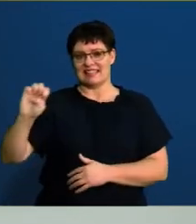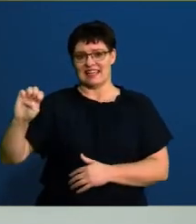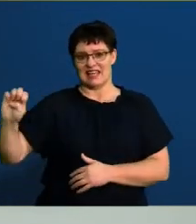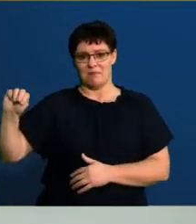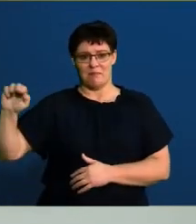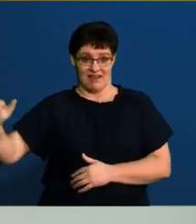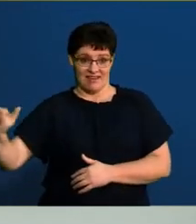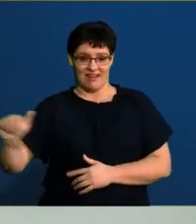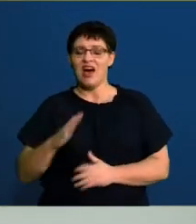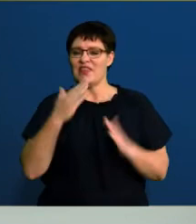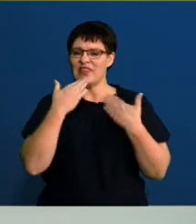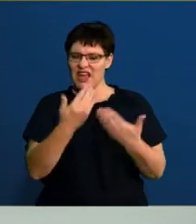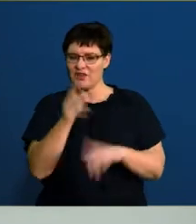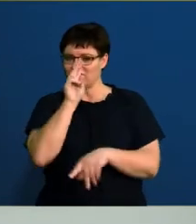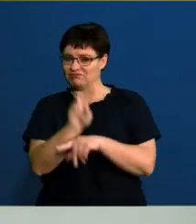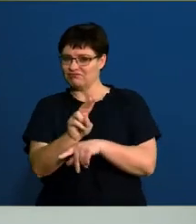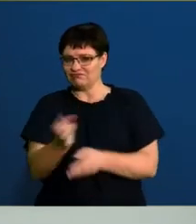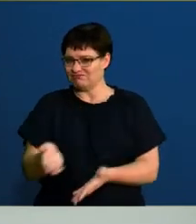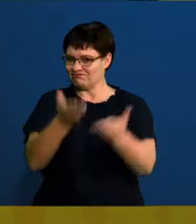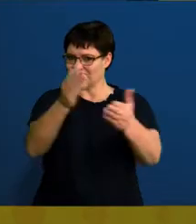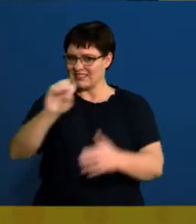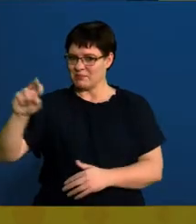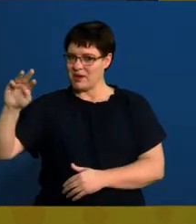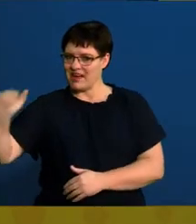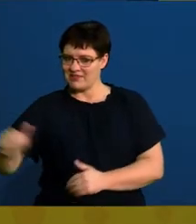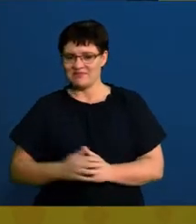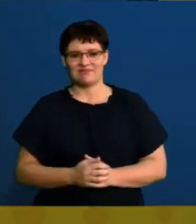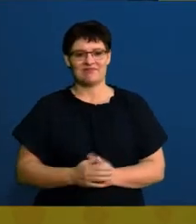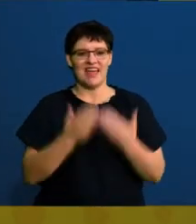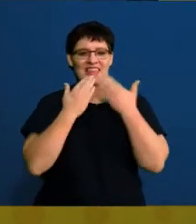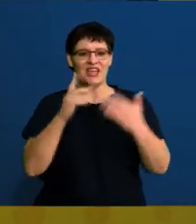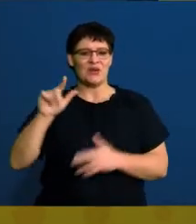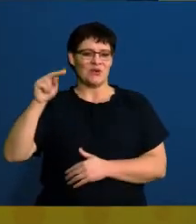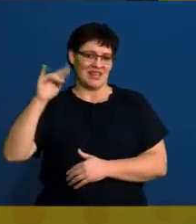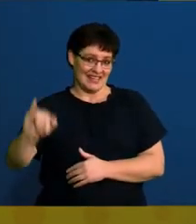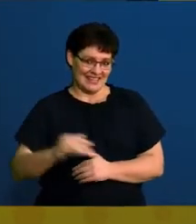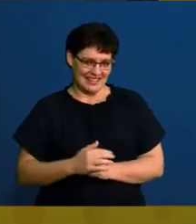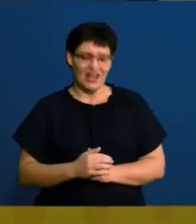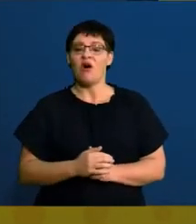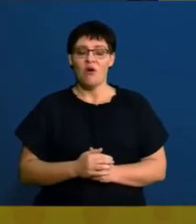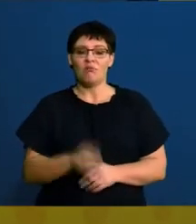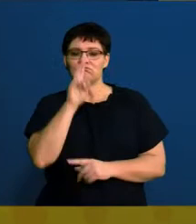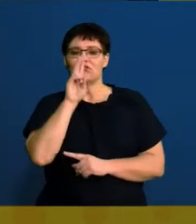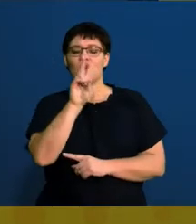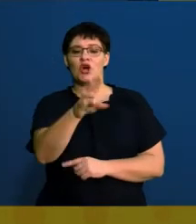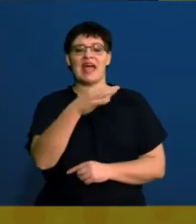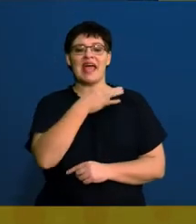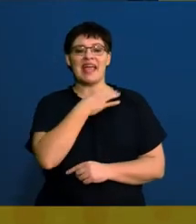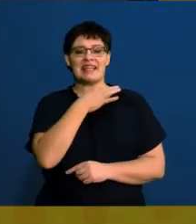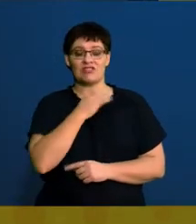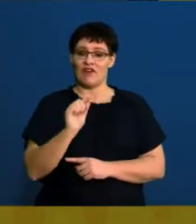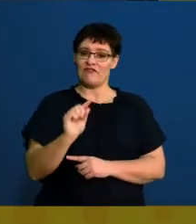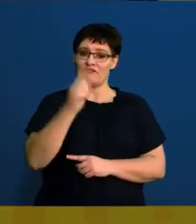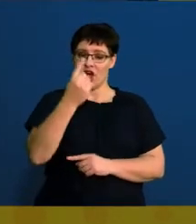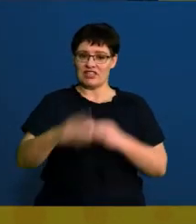Thank you so much, guys, for tuning in. Seema, over to you. Thanks, Looney. Welcome, guys. Today we're looking at the English First Additional